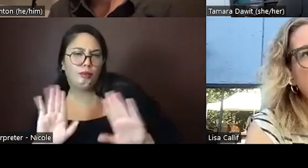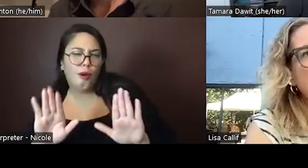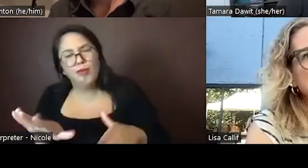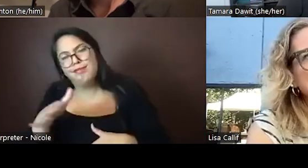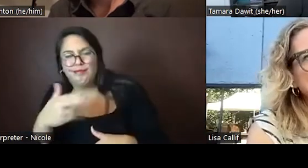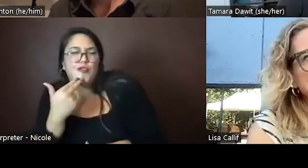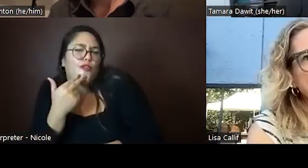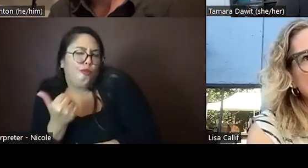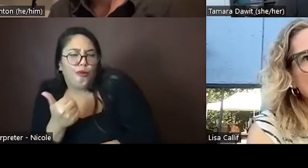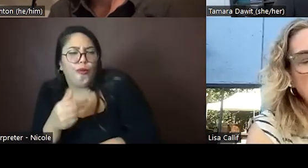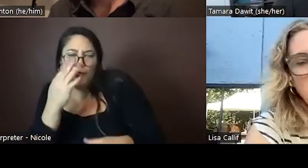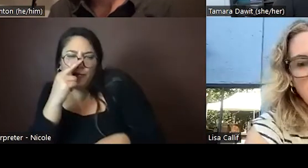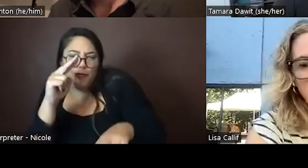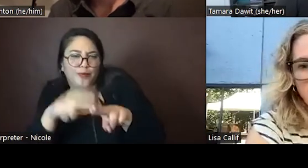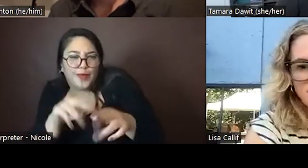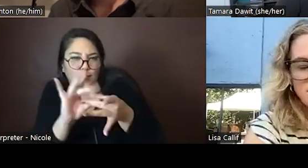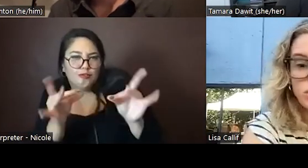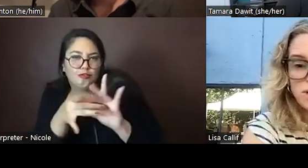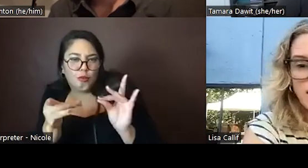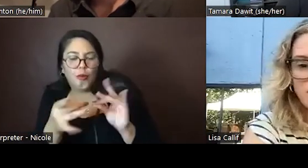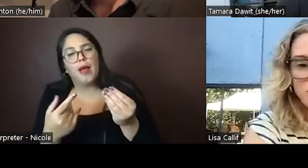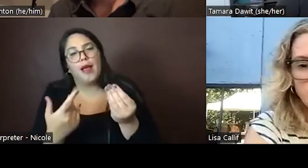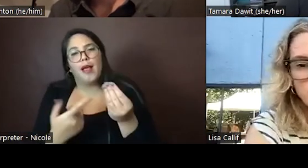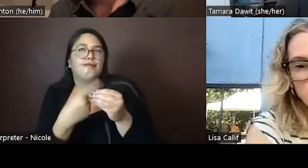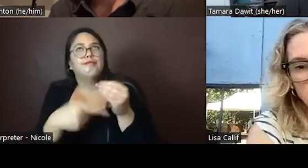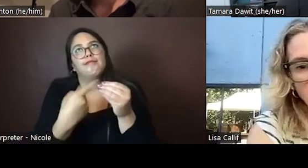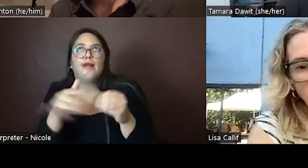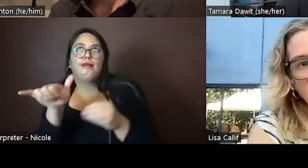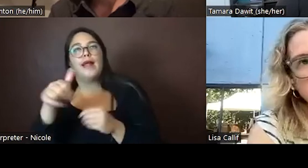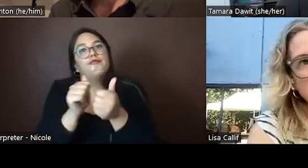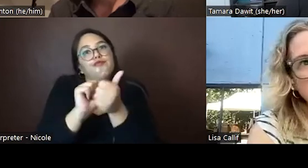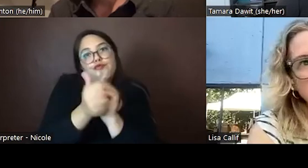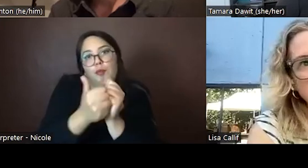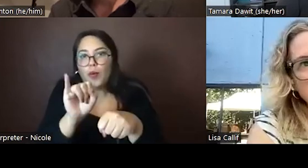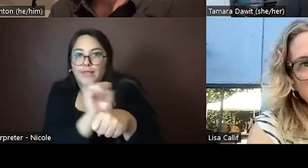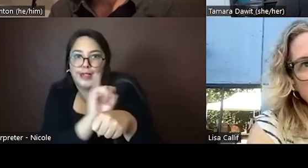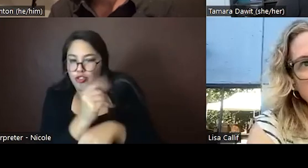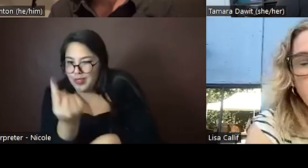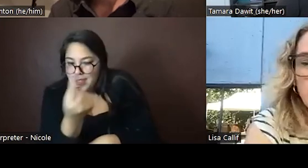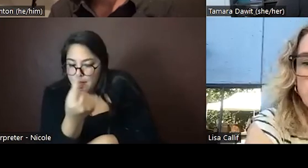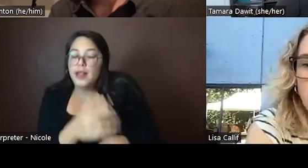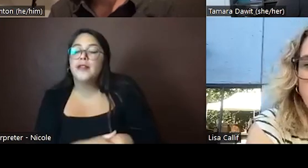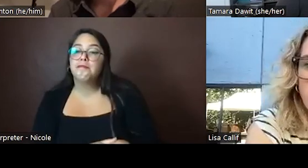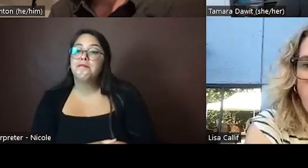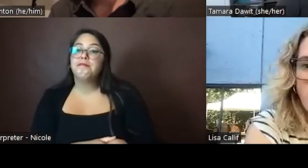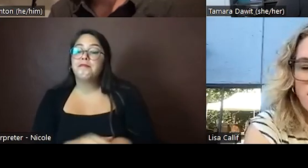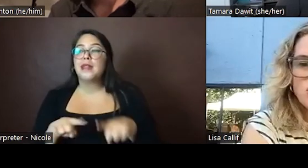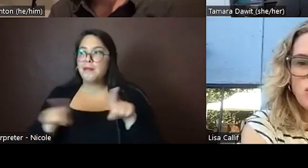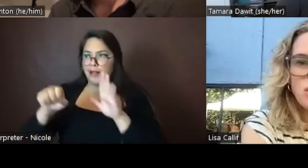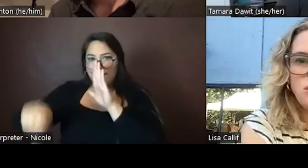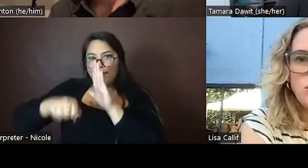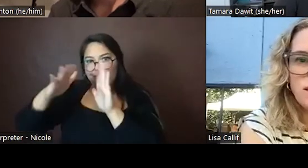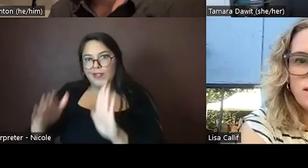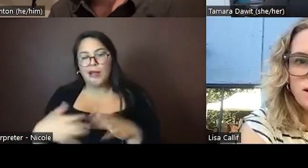story about like a sports kind of industry. And he really struggled with that.